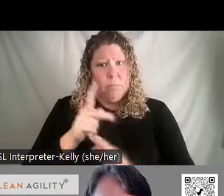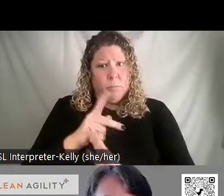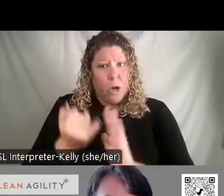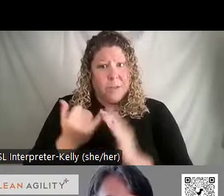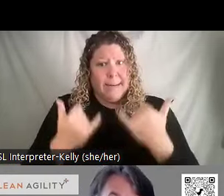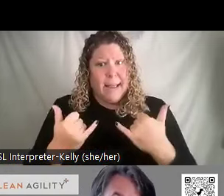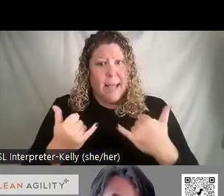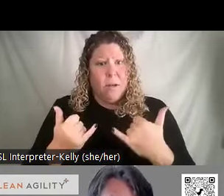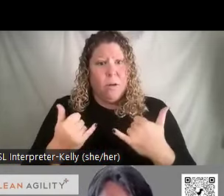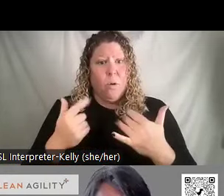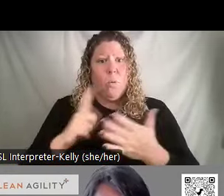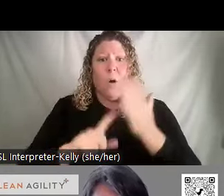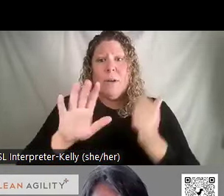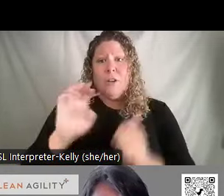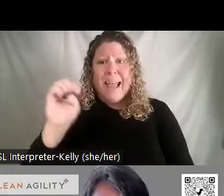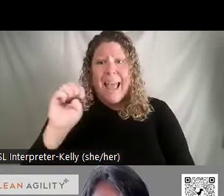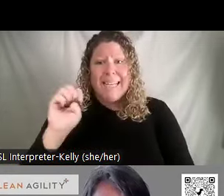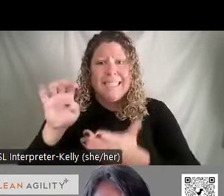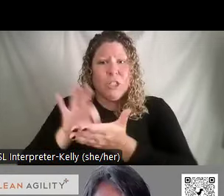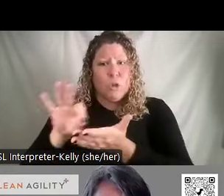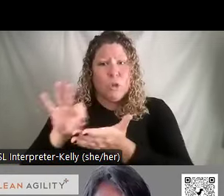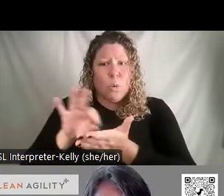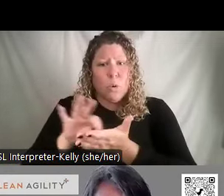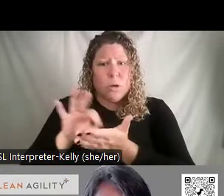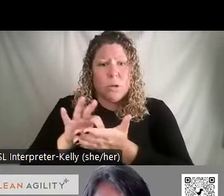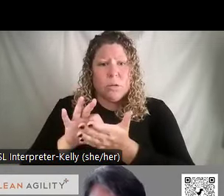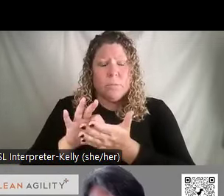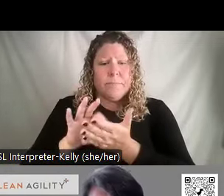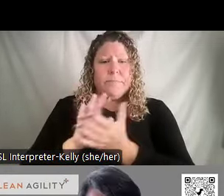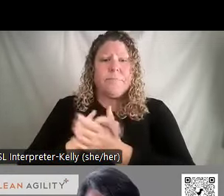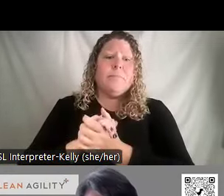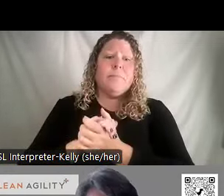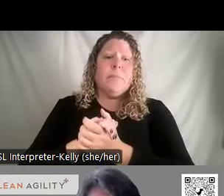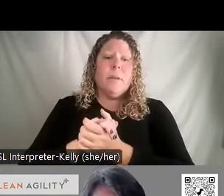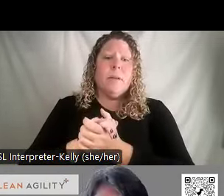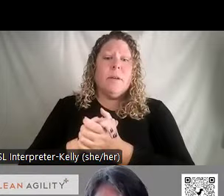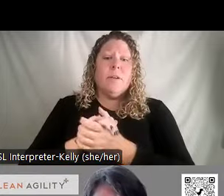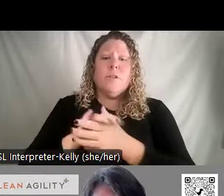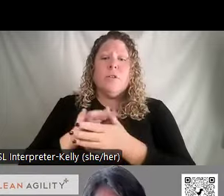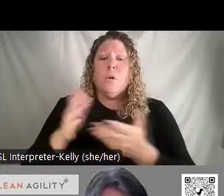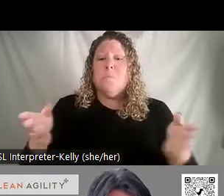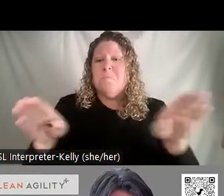score is going to be? And are any of these concepts helpful to you? So in terms of my wrap up,